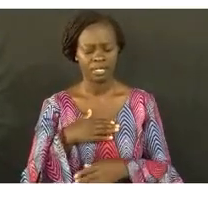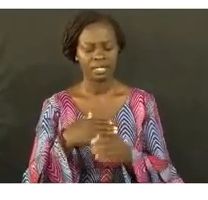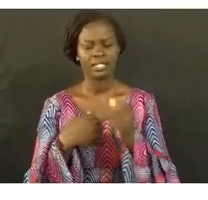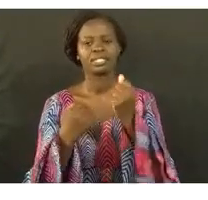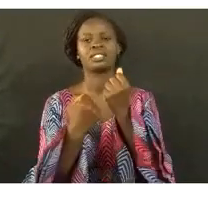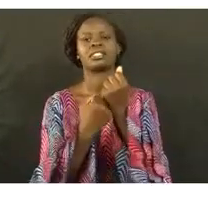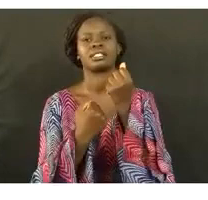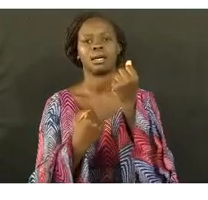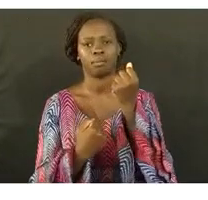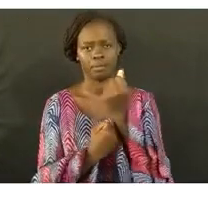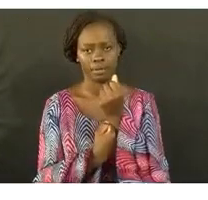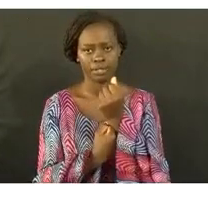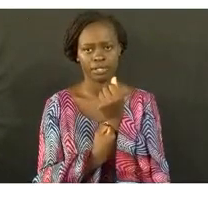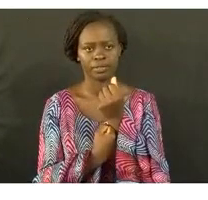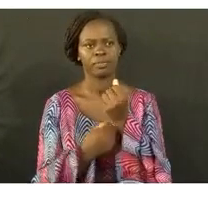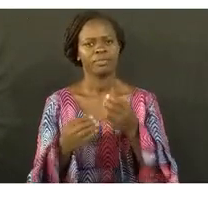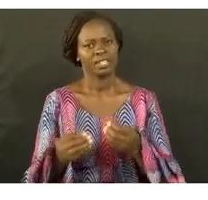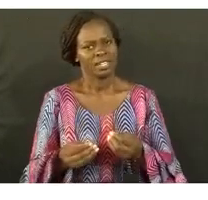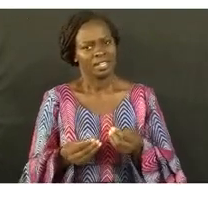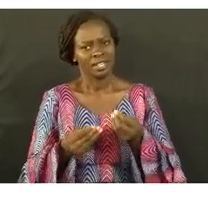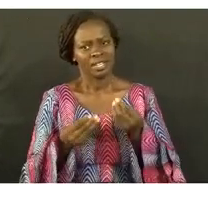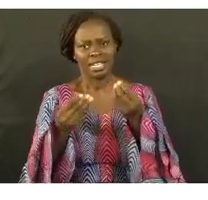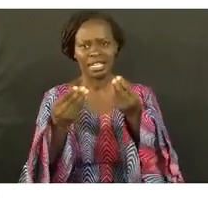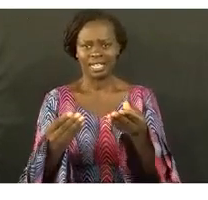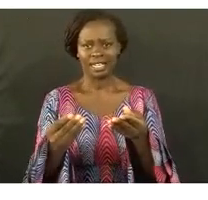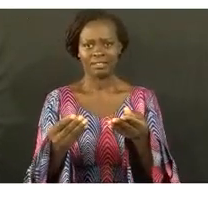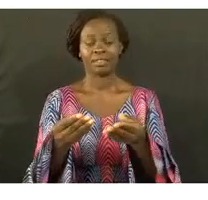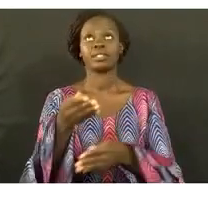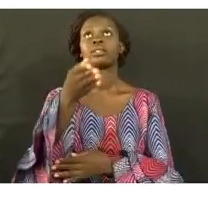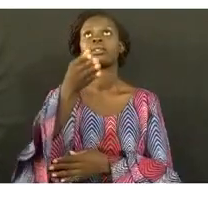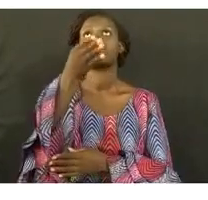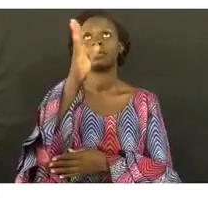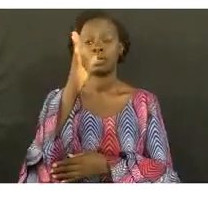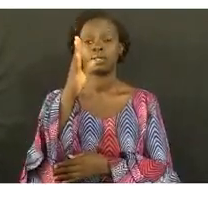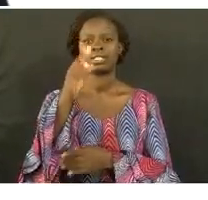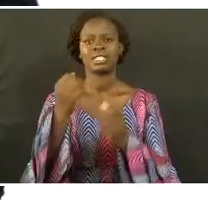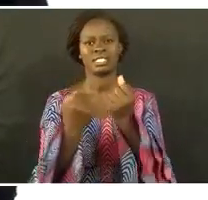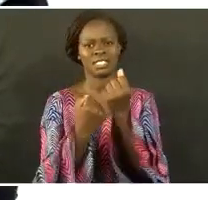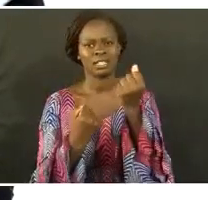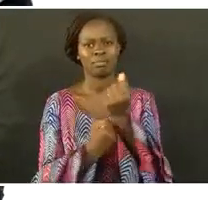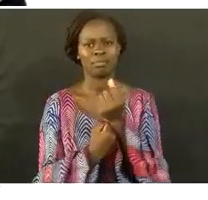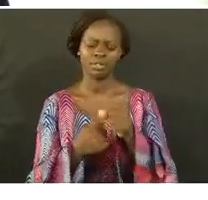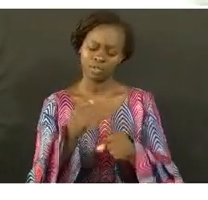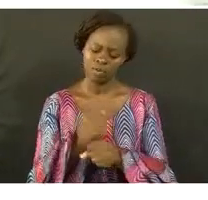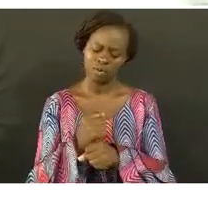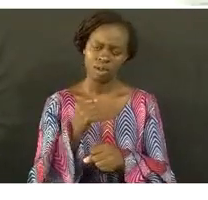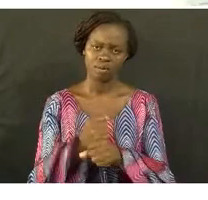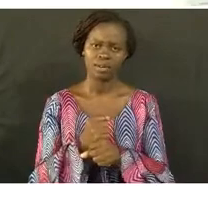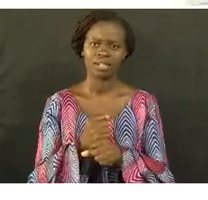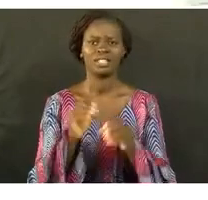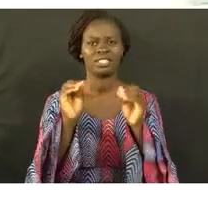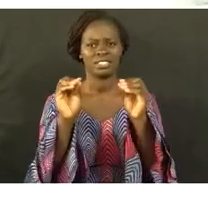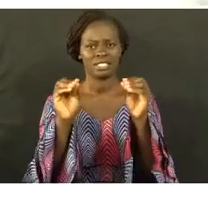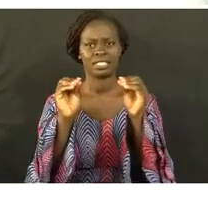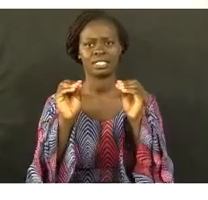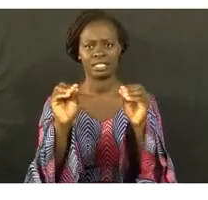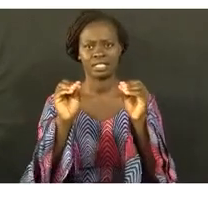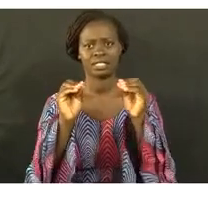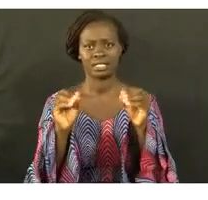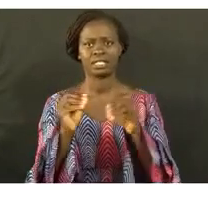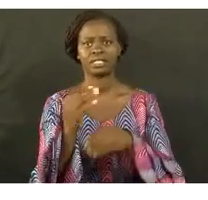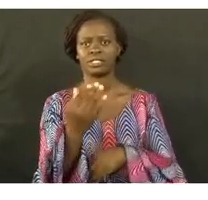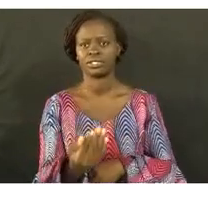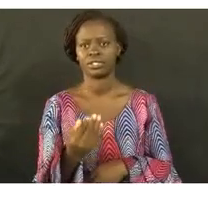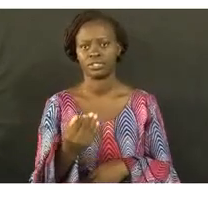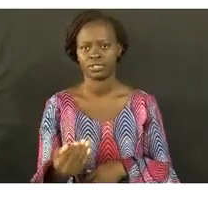please lend it to God by supporting this mission. You can give through the church pay bill and remember to